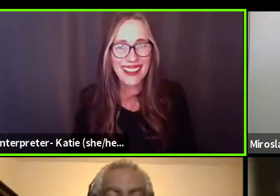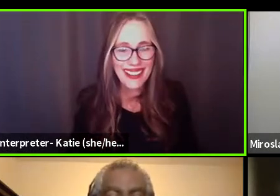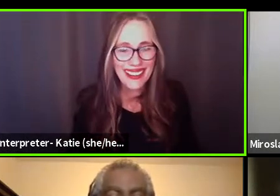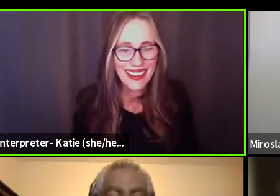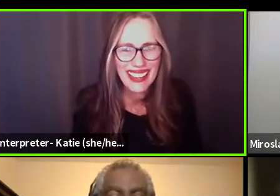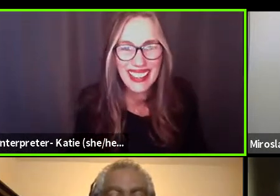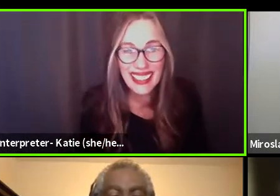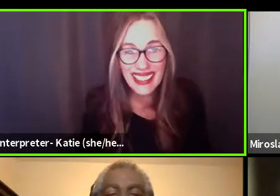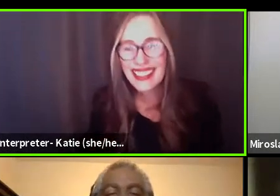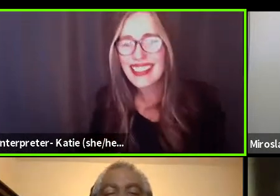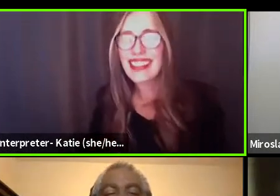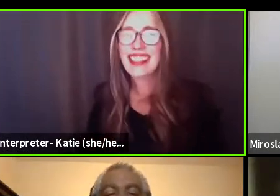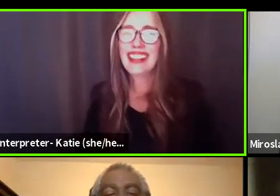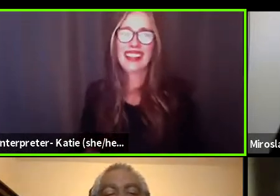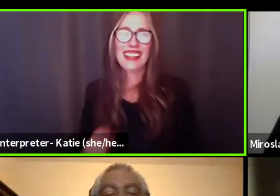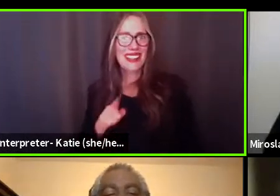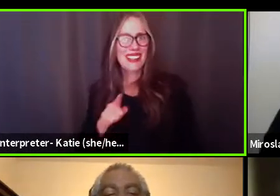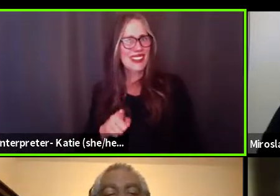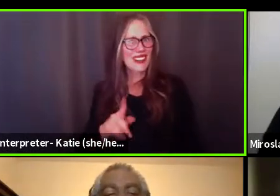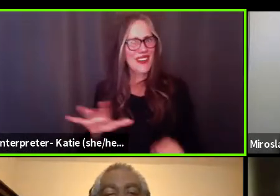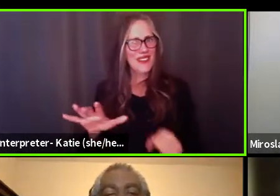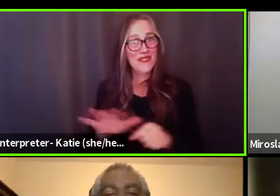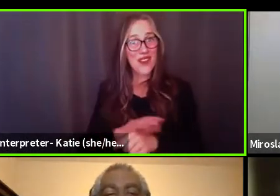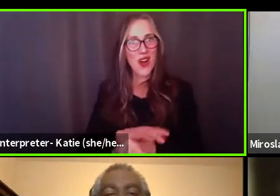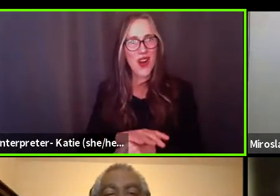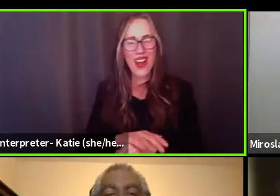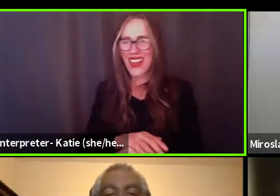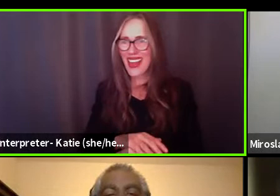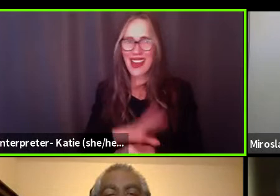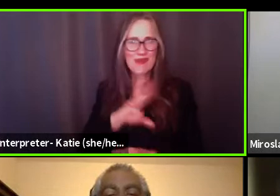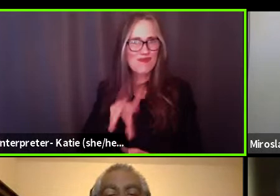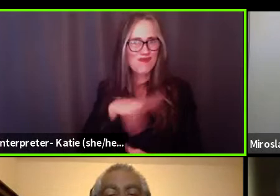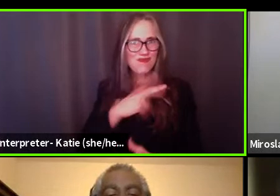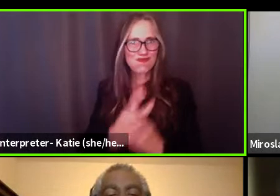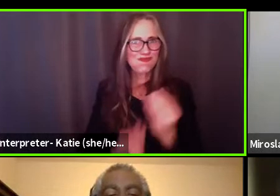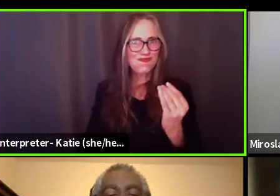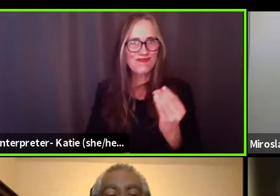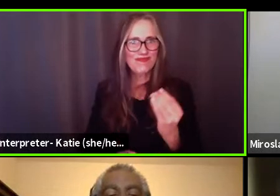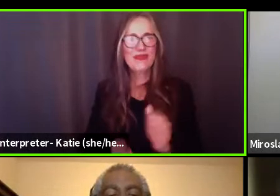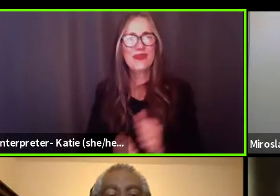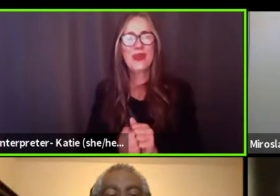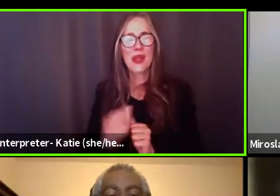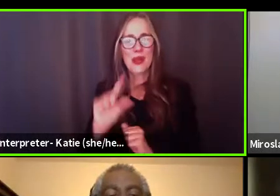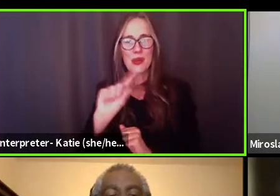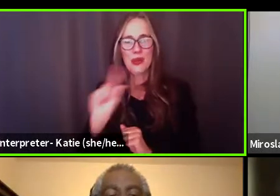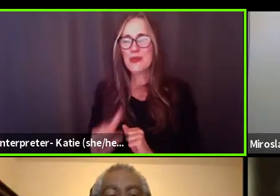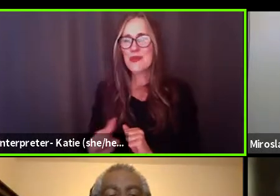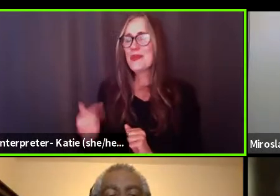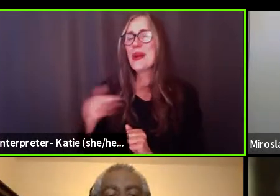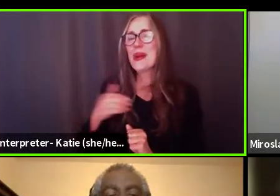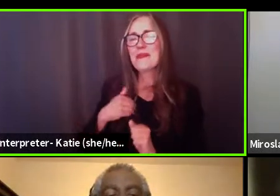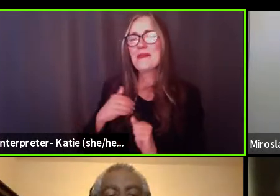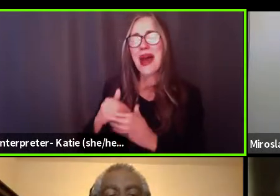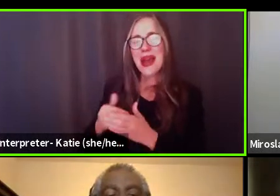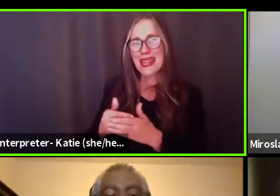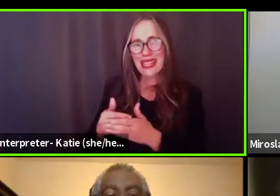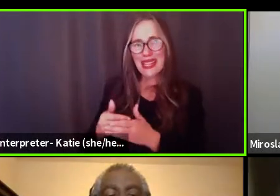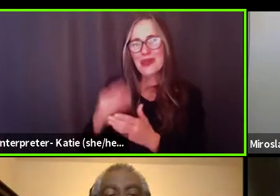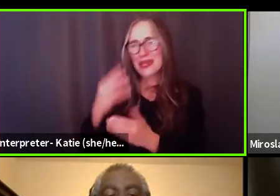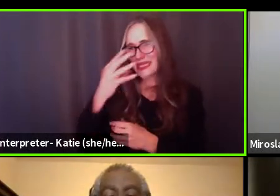enhanced i'm on a zoom on one yeah my little one's sneaking so i'm trying to be a little bit